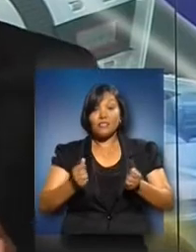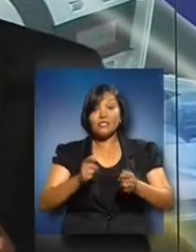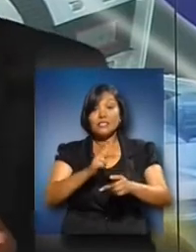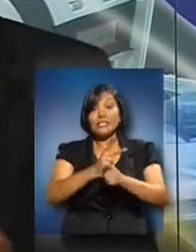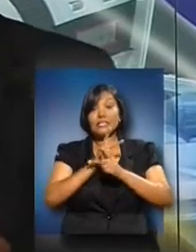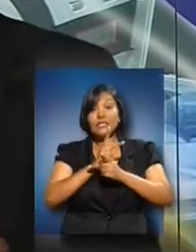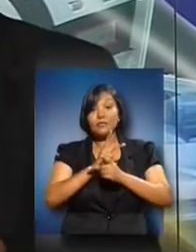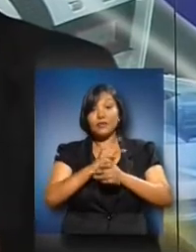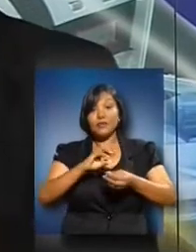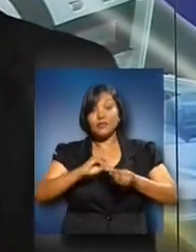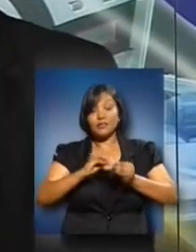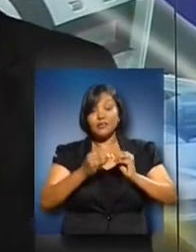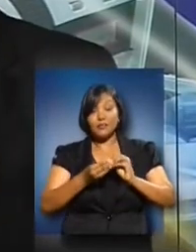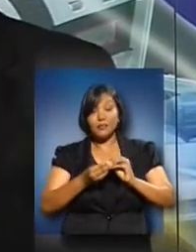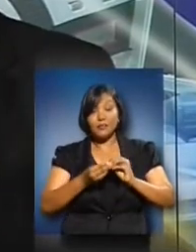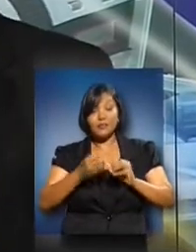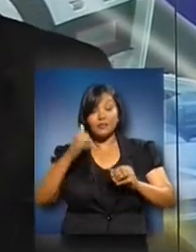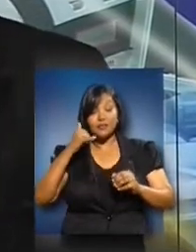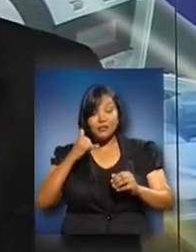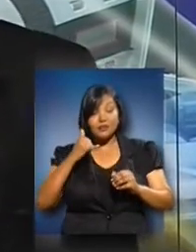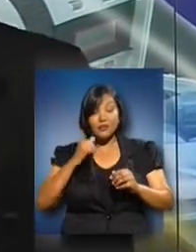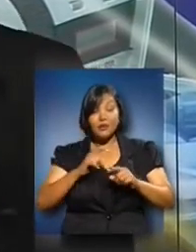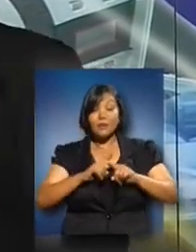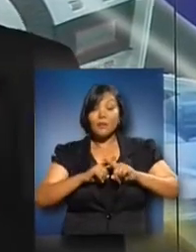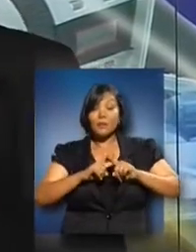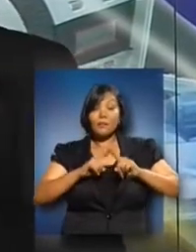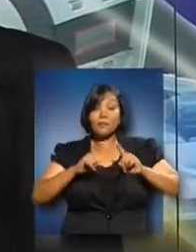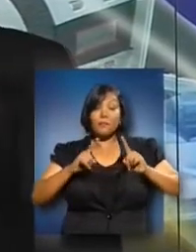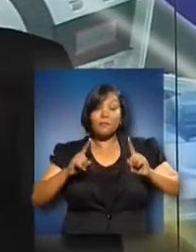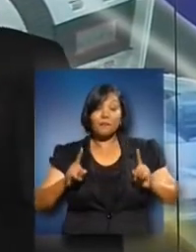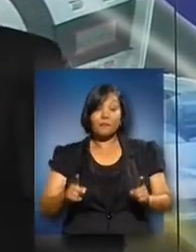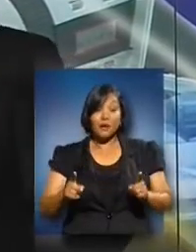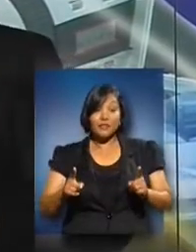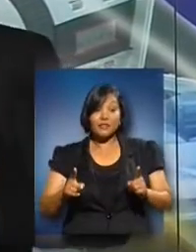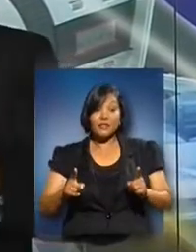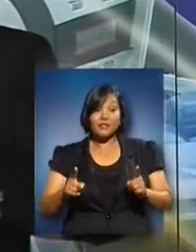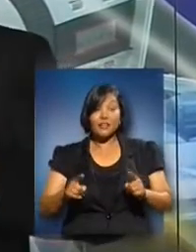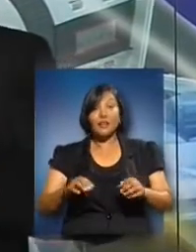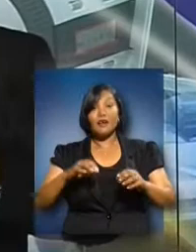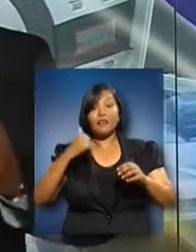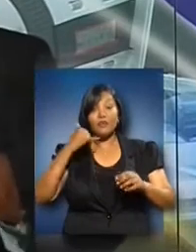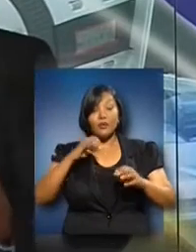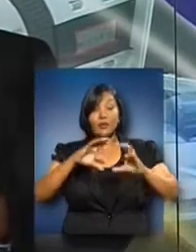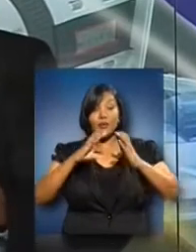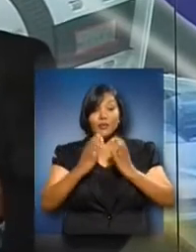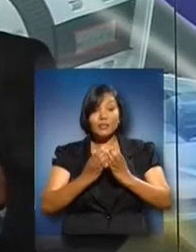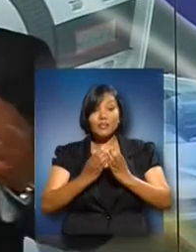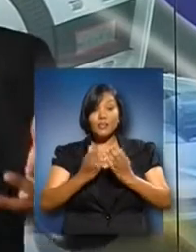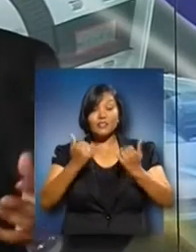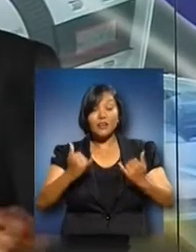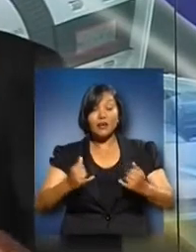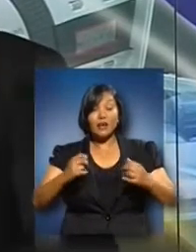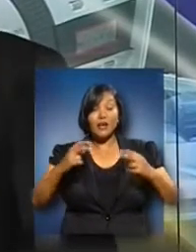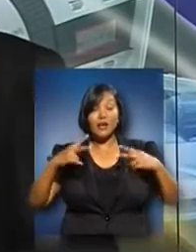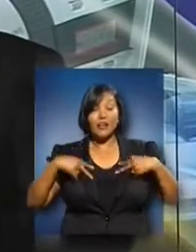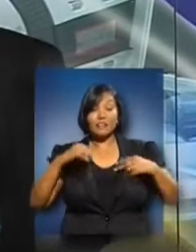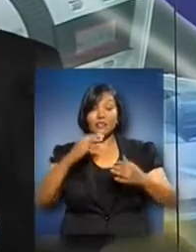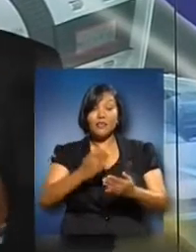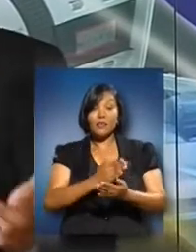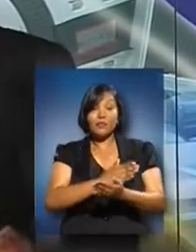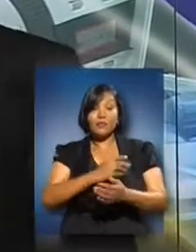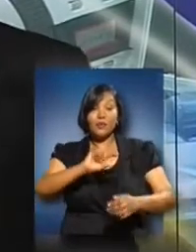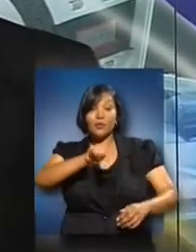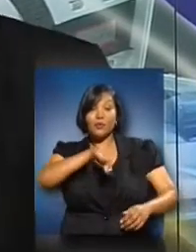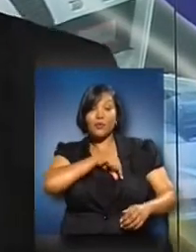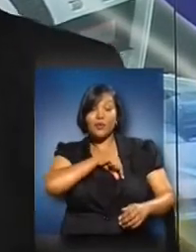50,000, but maybe the operators will be greater the quality, right, the